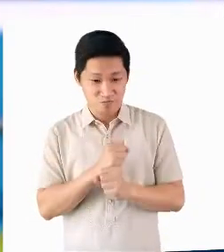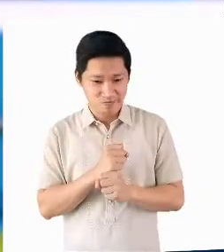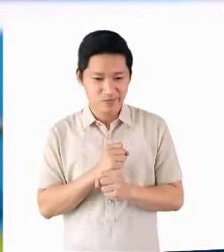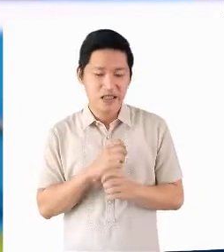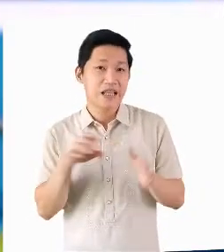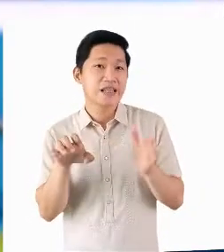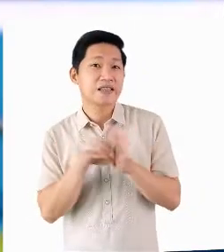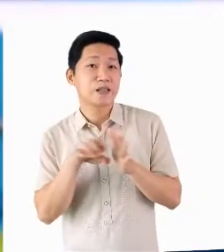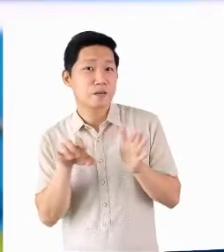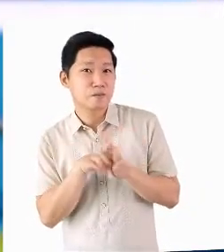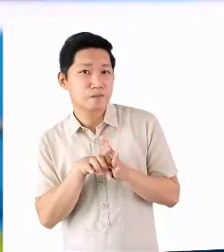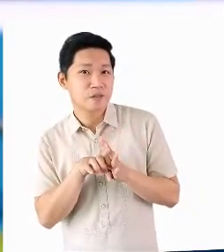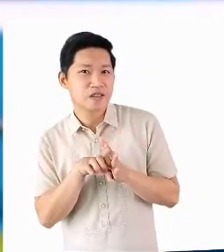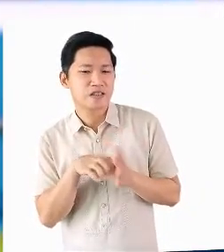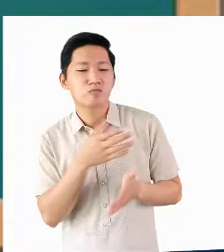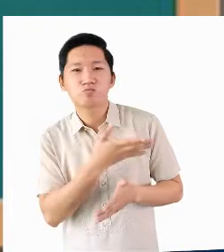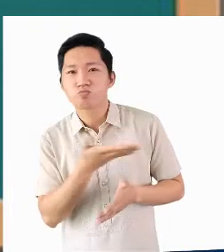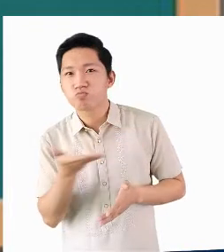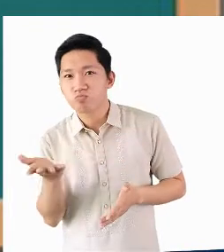Examples are